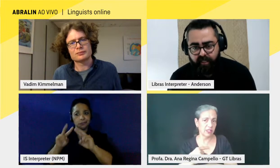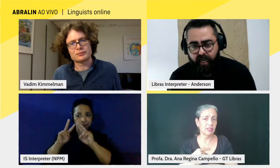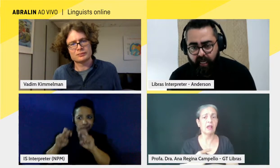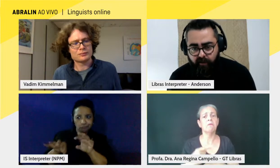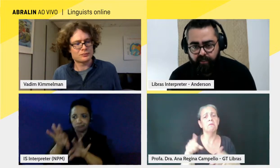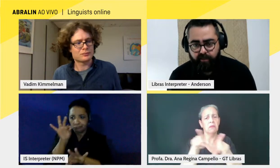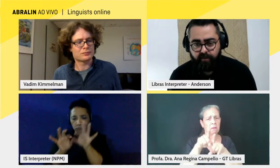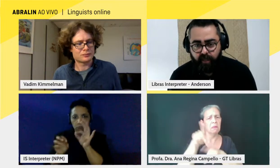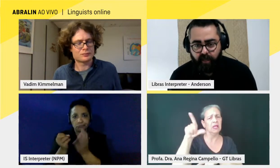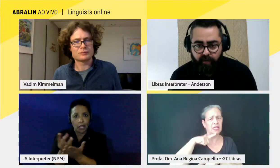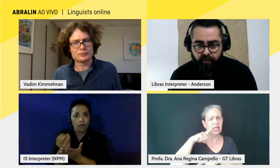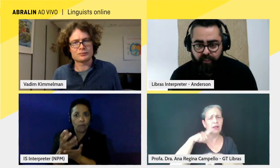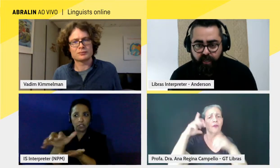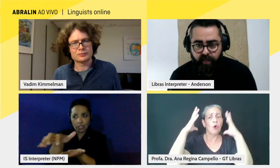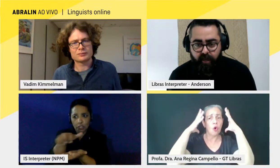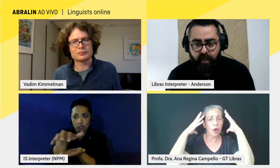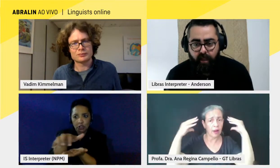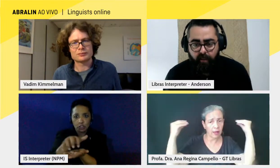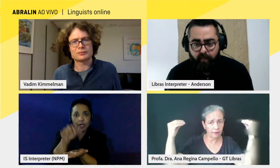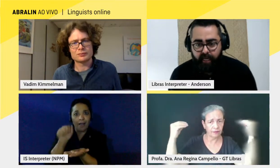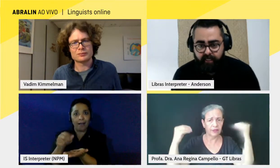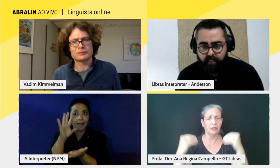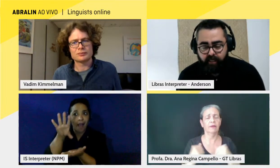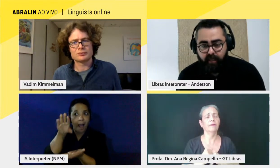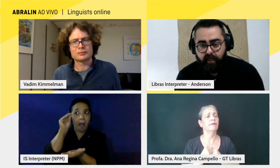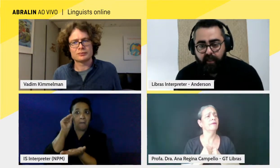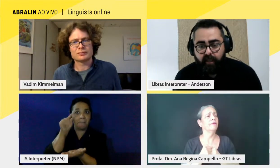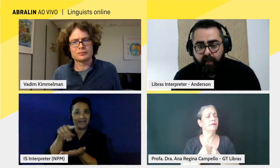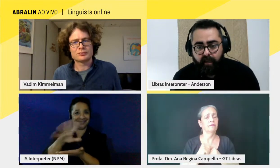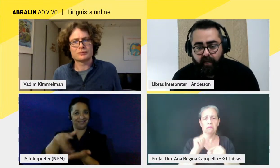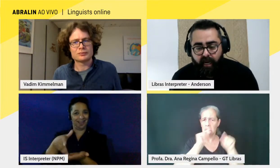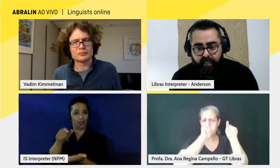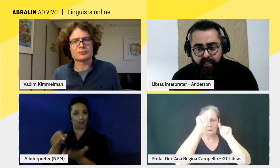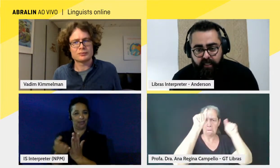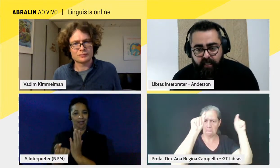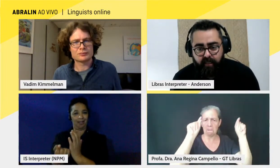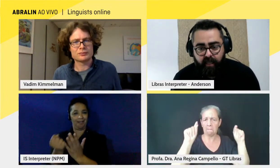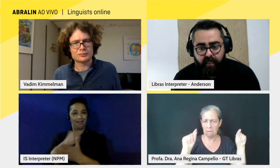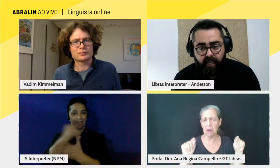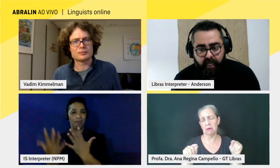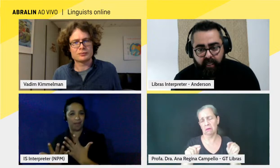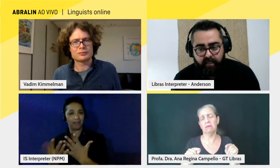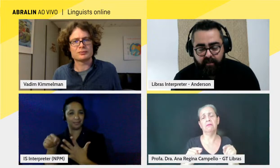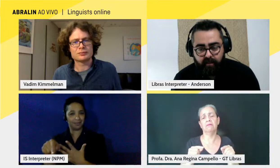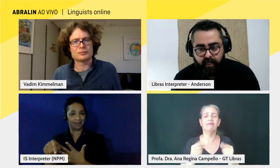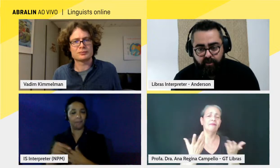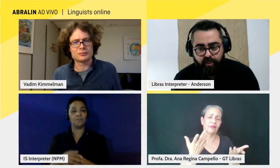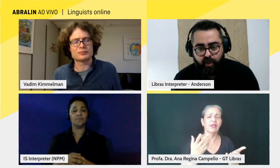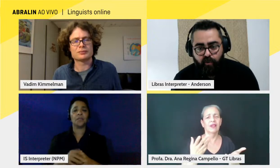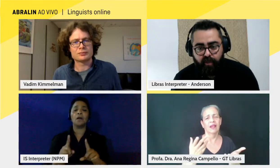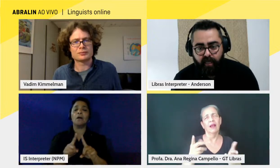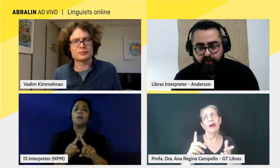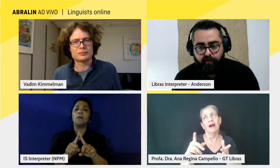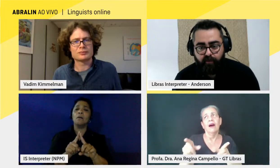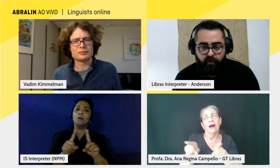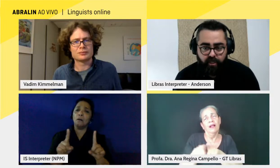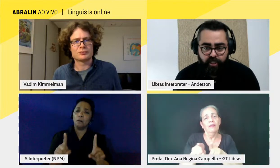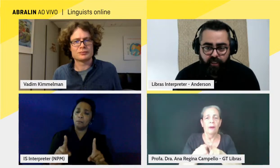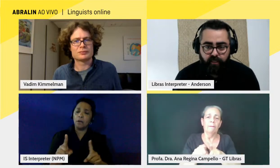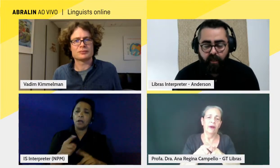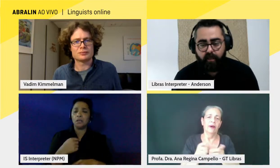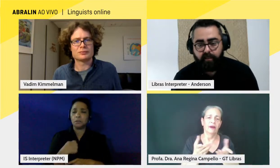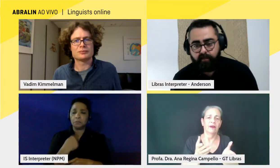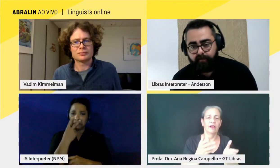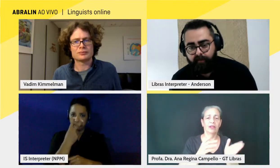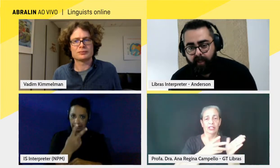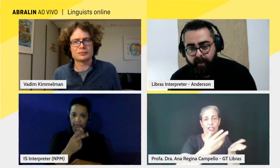about sign language there. But I see that in the case that you show with like for